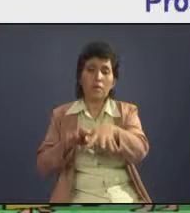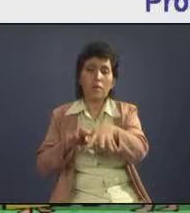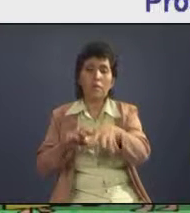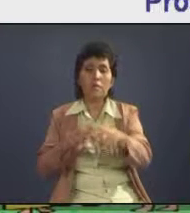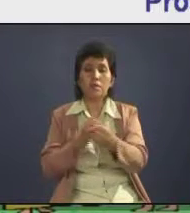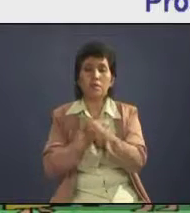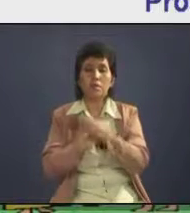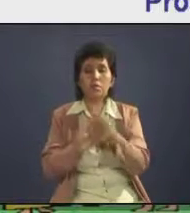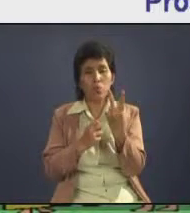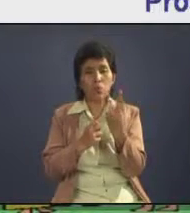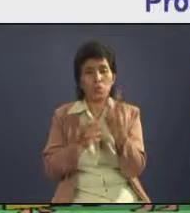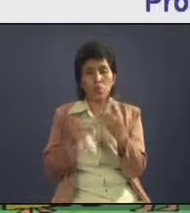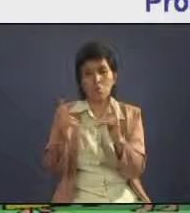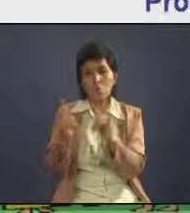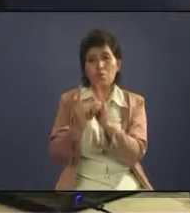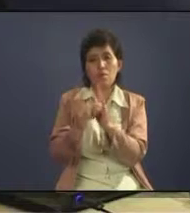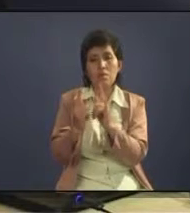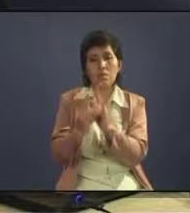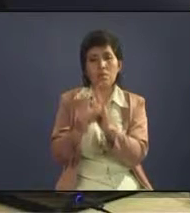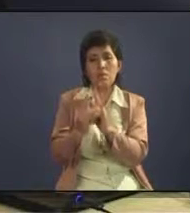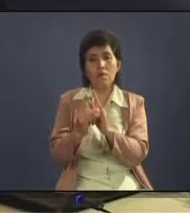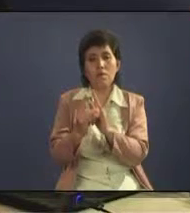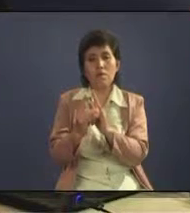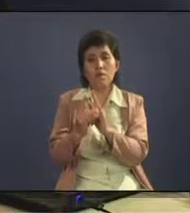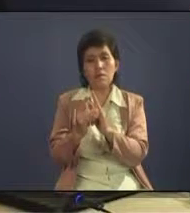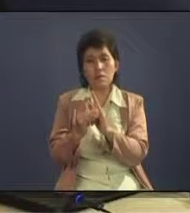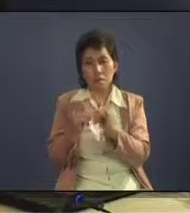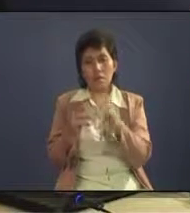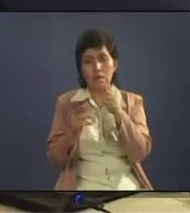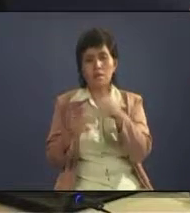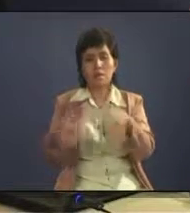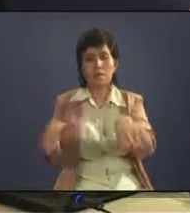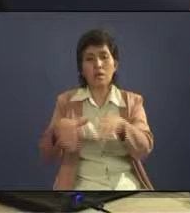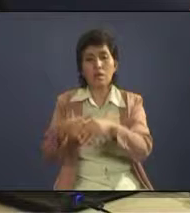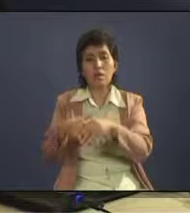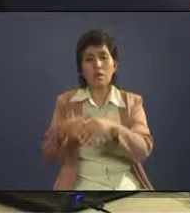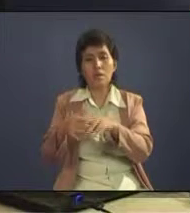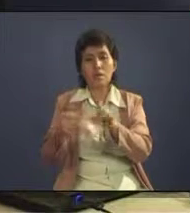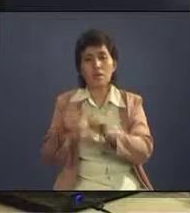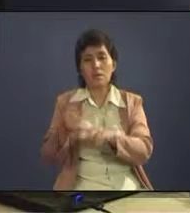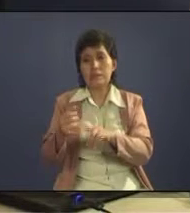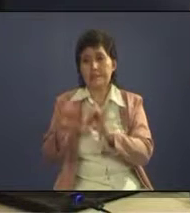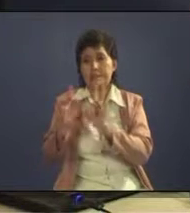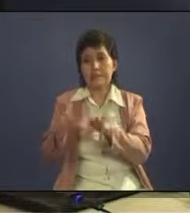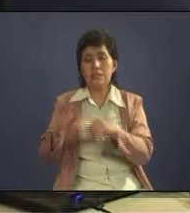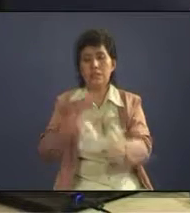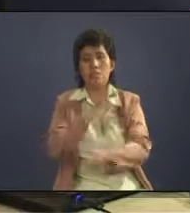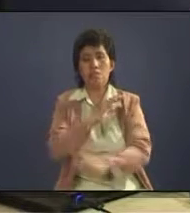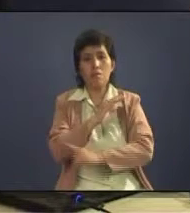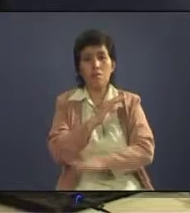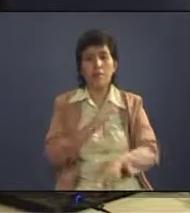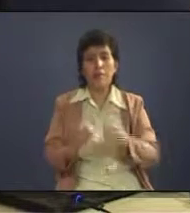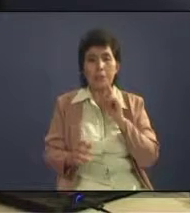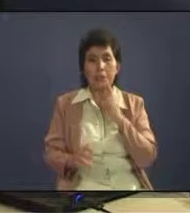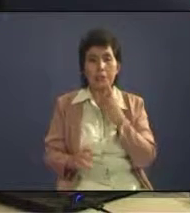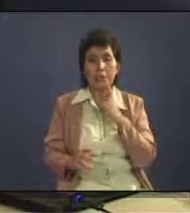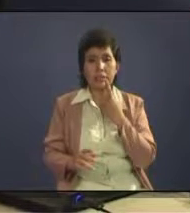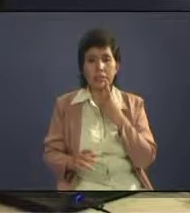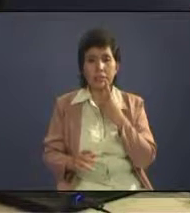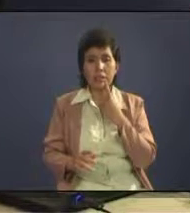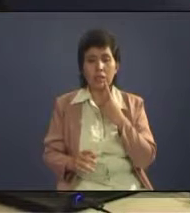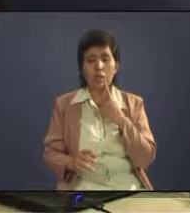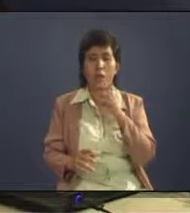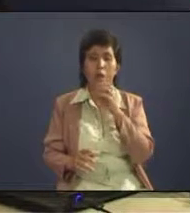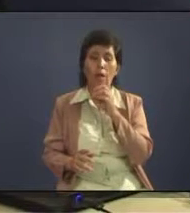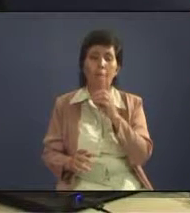can two couples being so lovey-dovey and getting married ended up beating each other. The serious